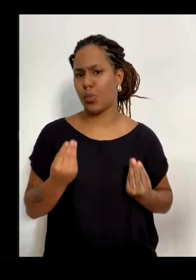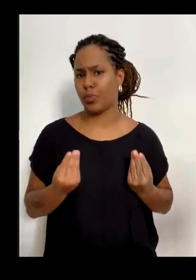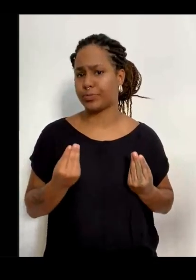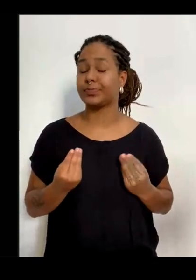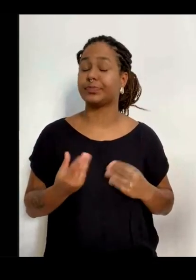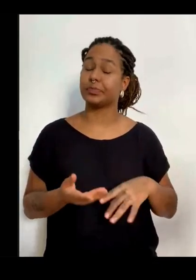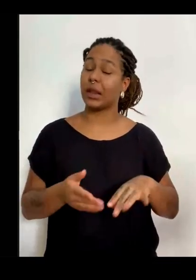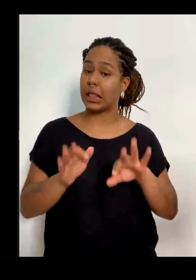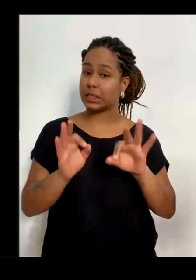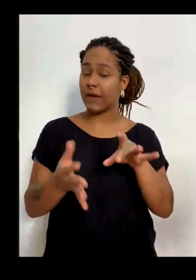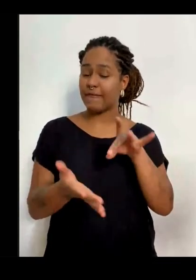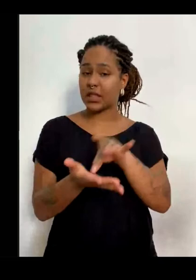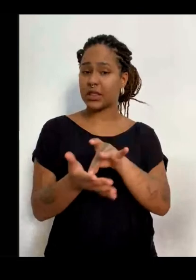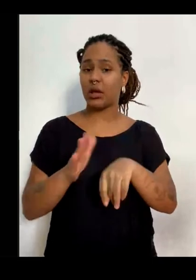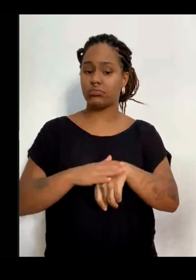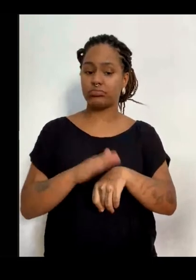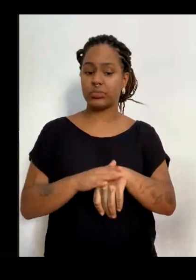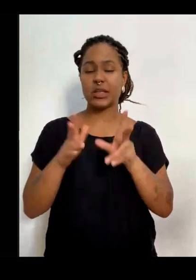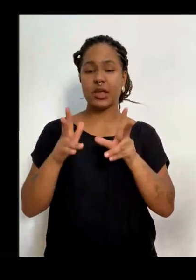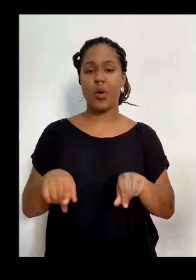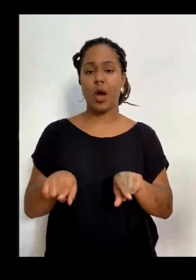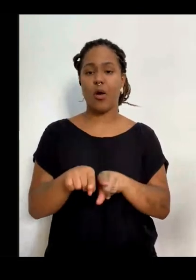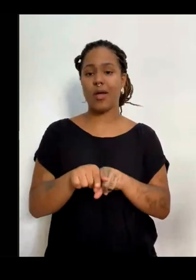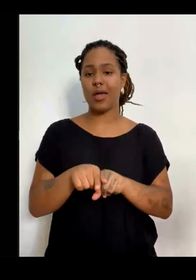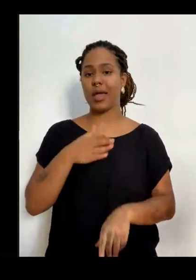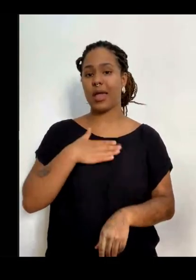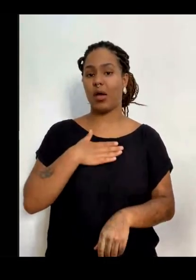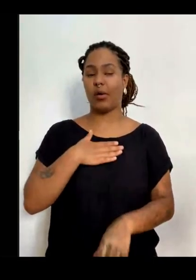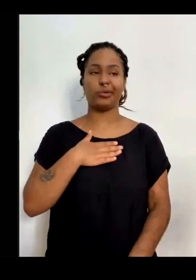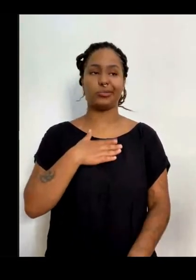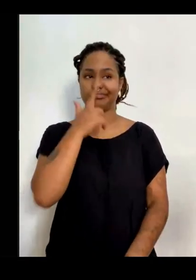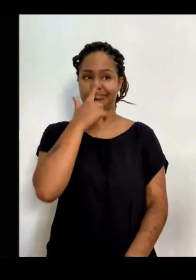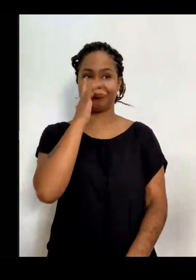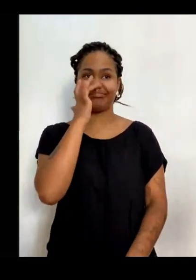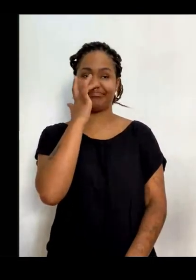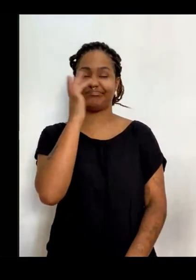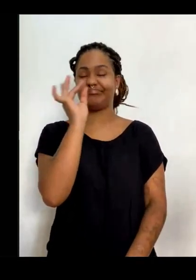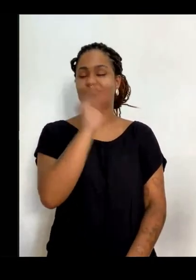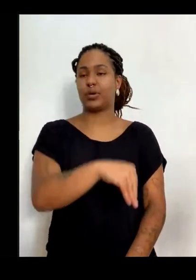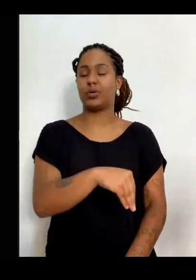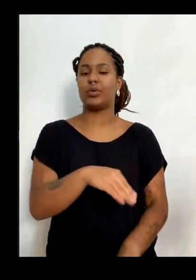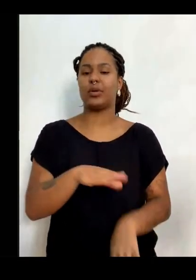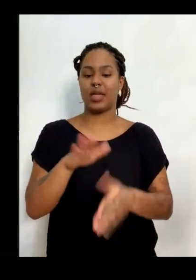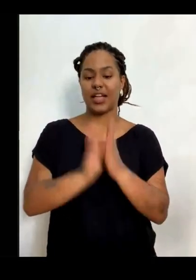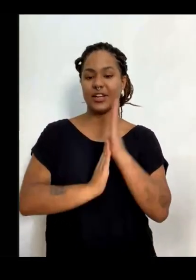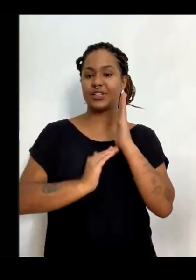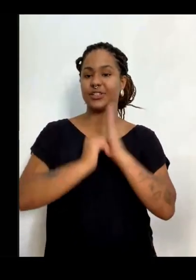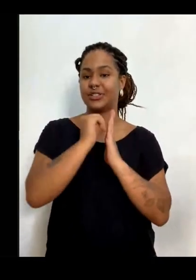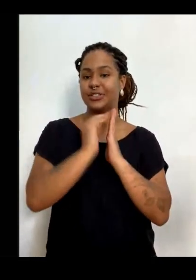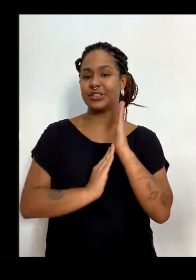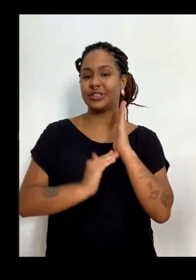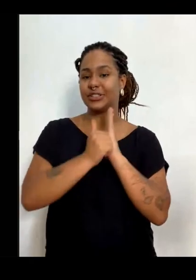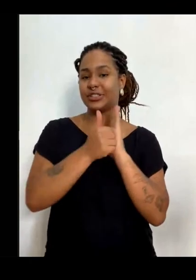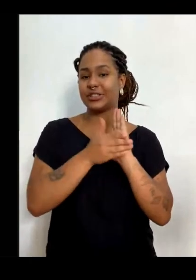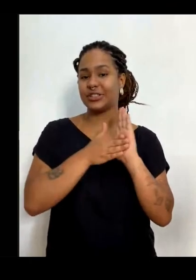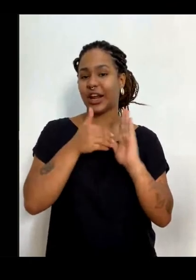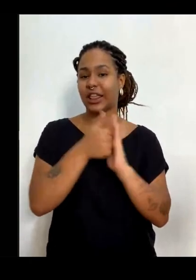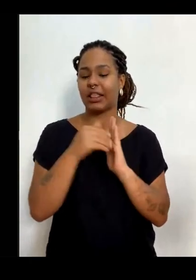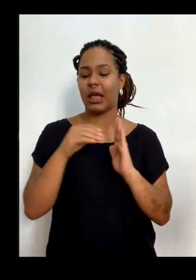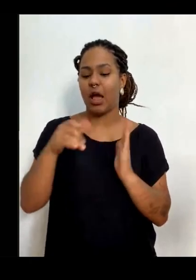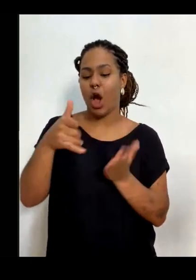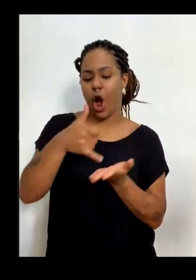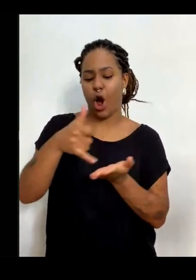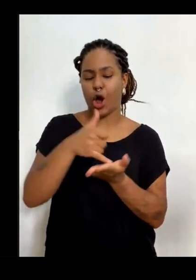for oil paint came in the 50s and early 60s when I was in college